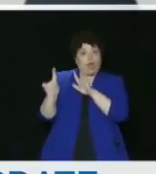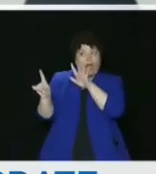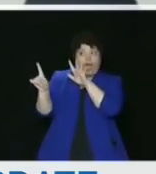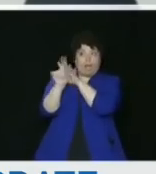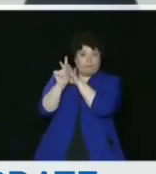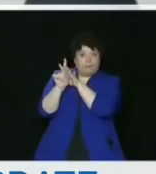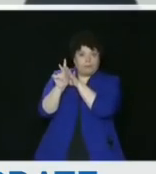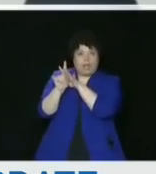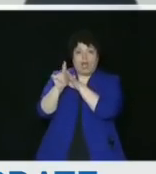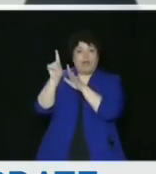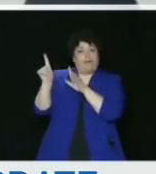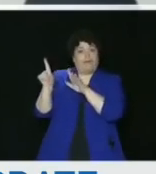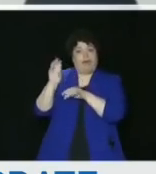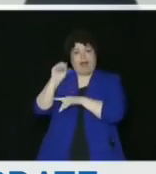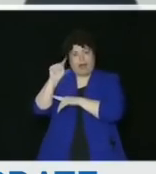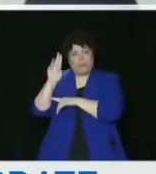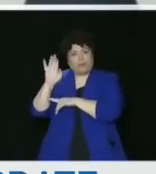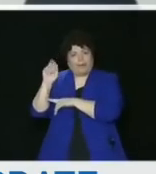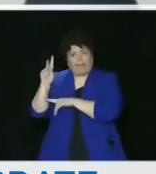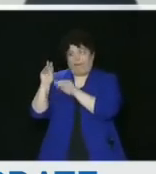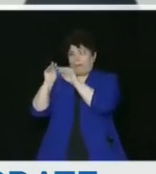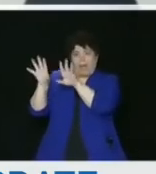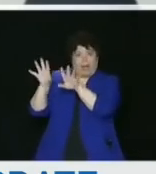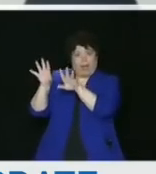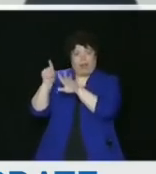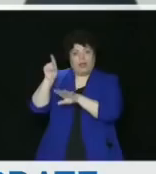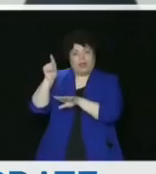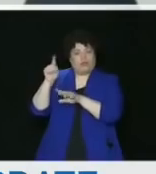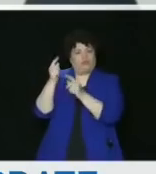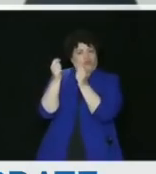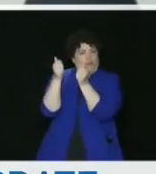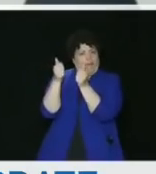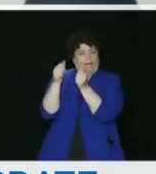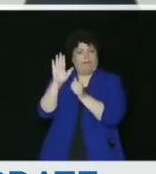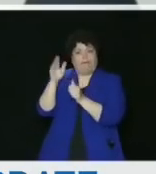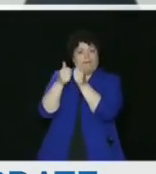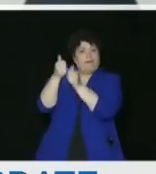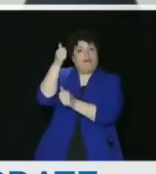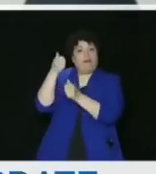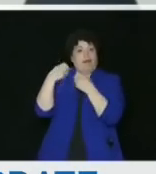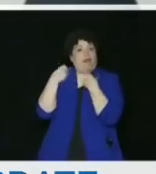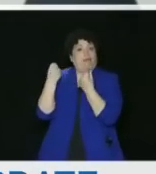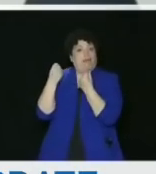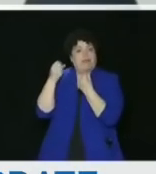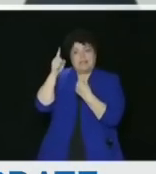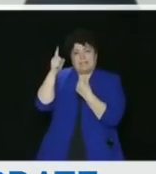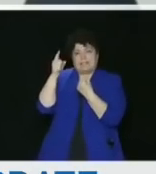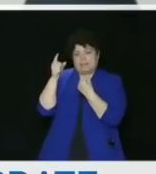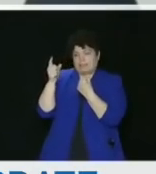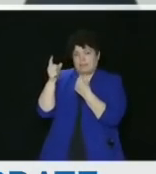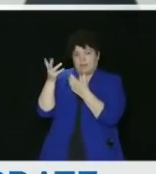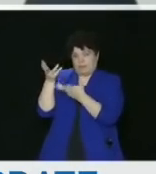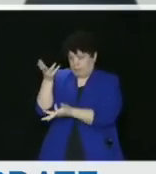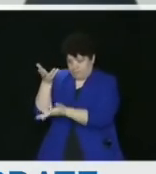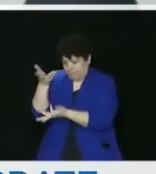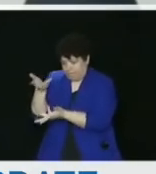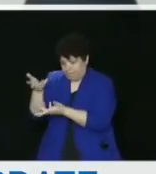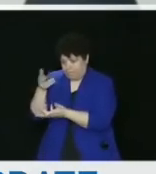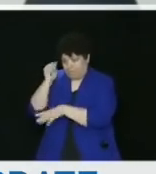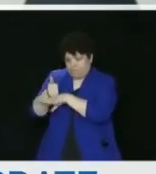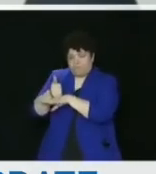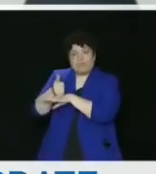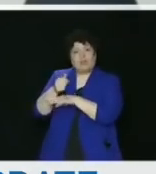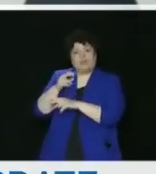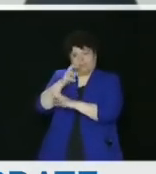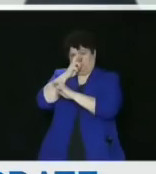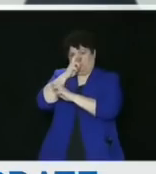few cases, if the public health authorities put into place the right